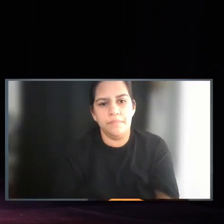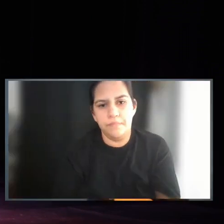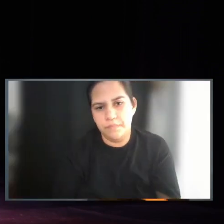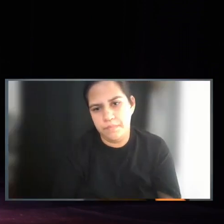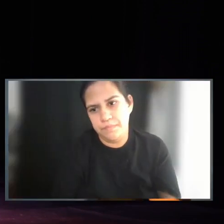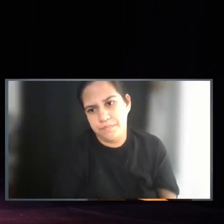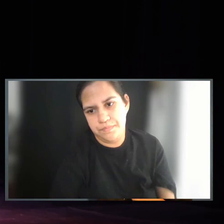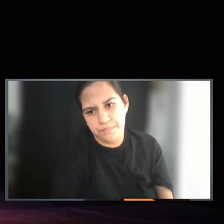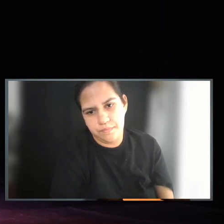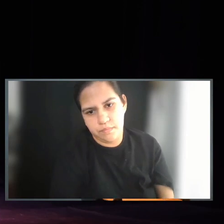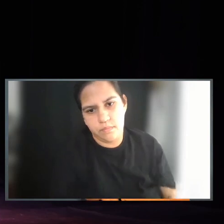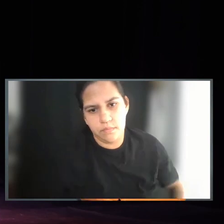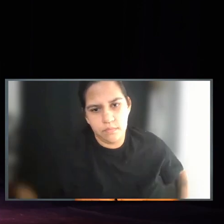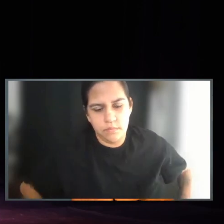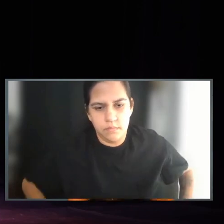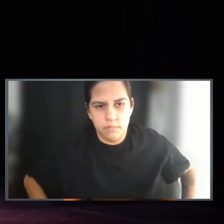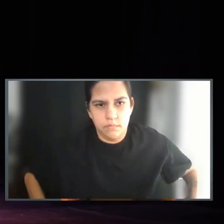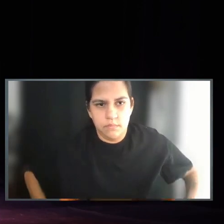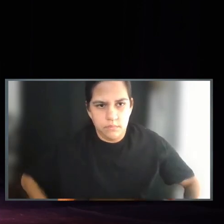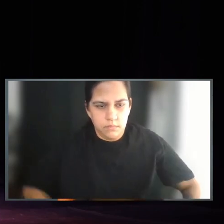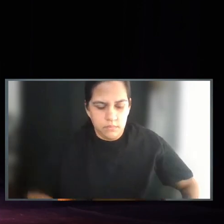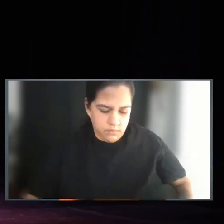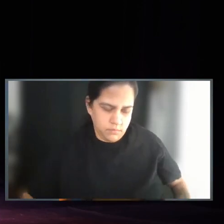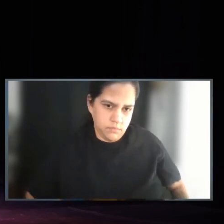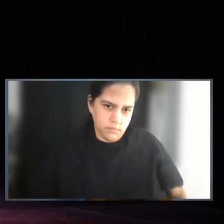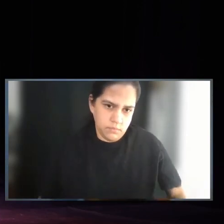is essential to help elevate humanity.